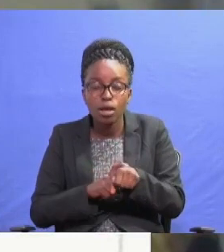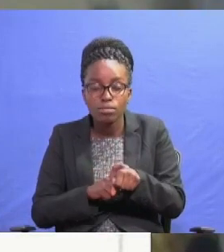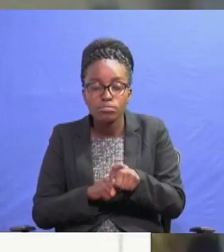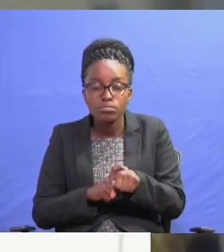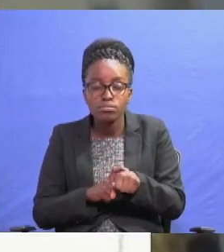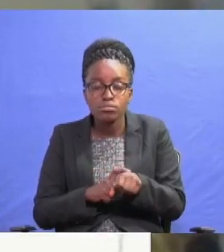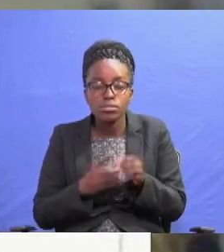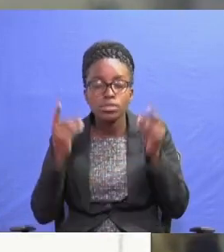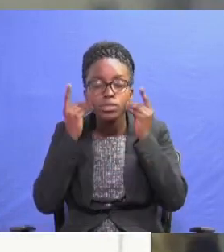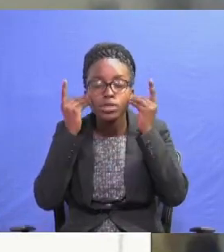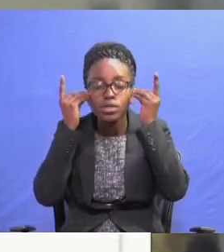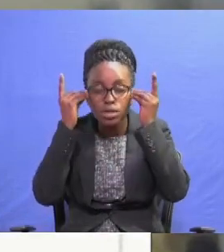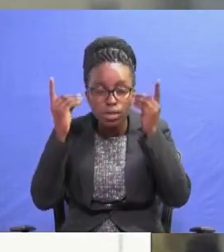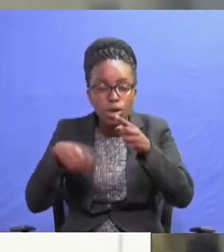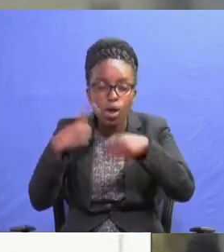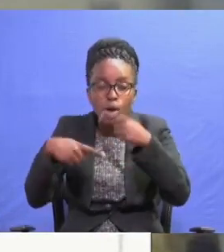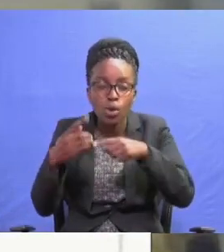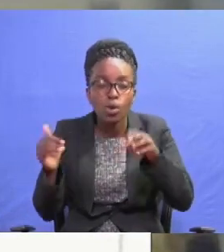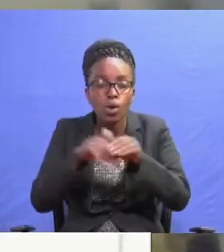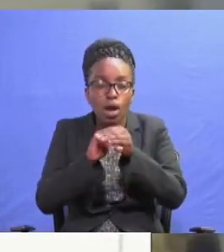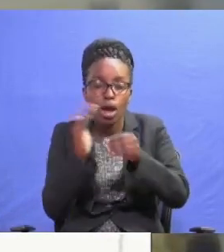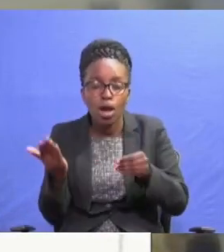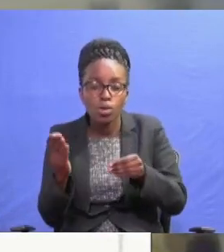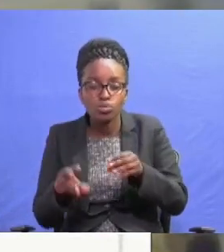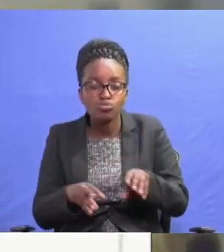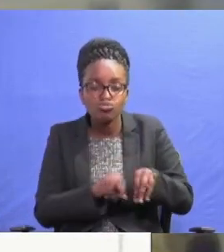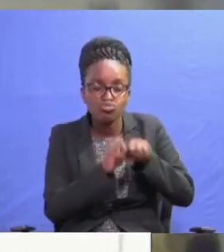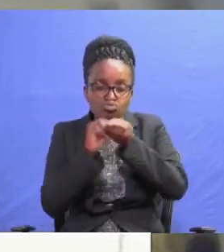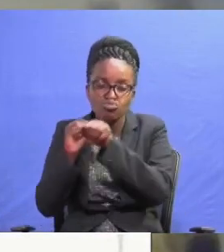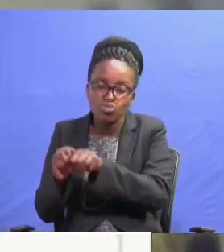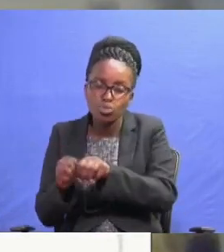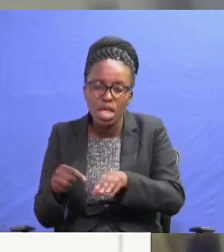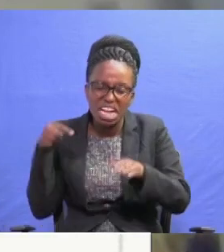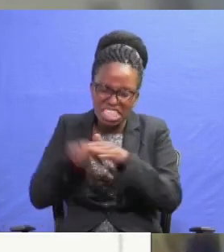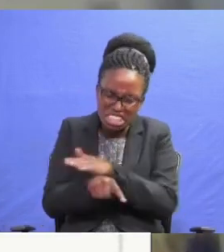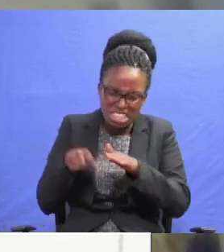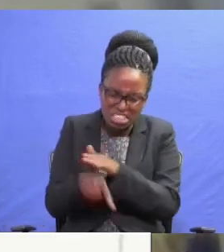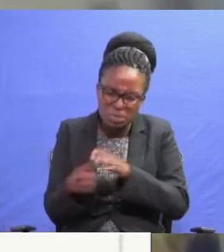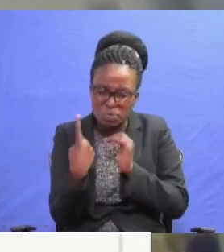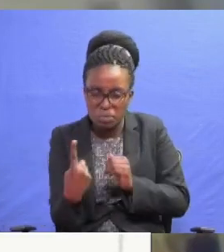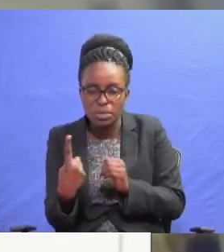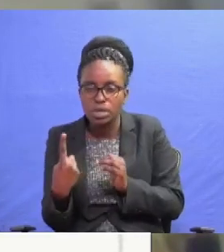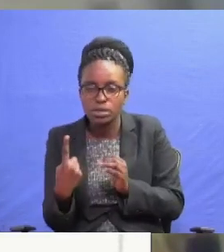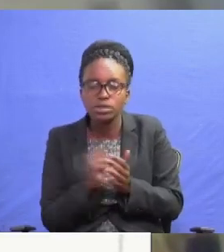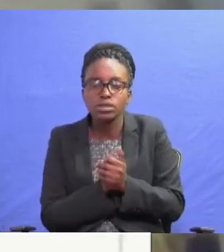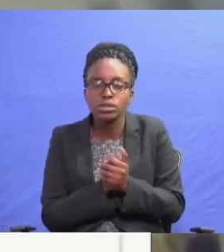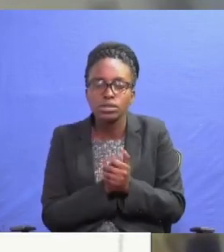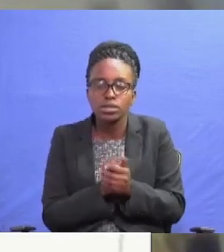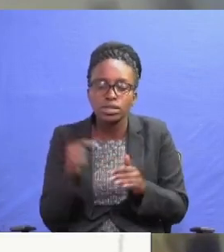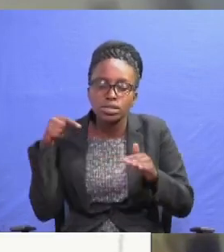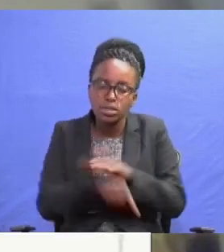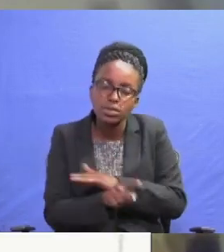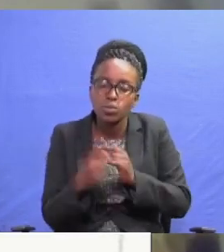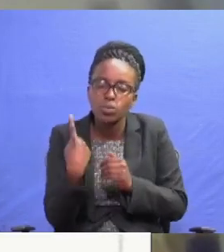flowing out, it will find a channel. If it doesn't get a channel, it will dig one. So if it digs one, then